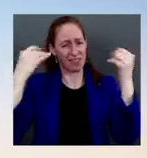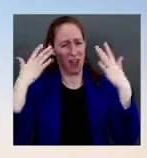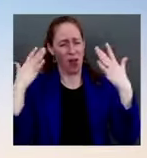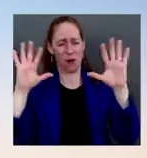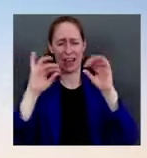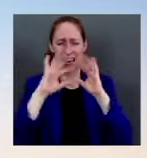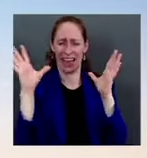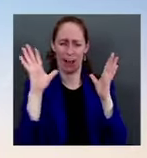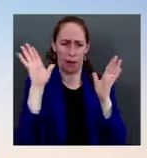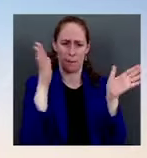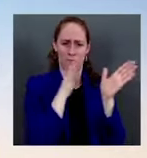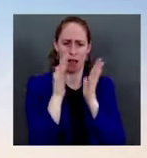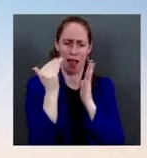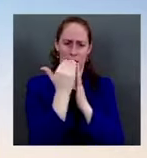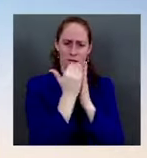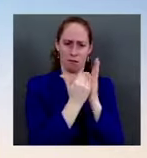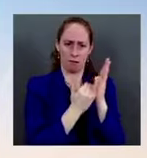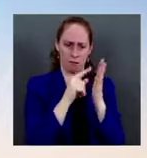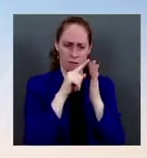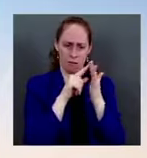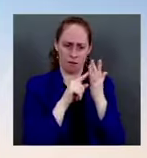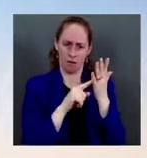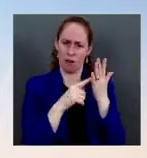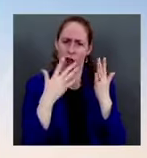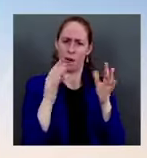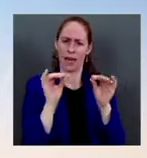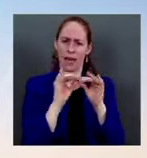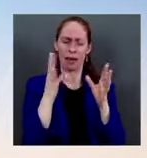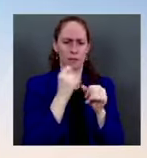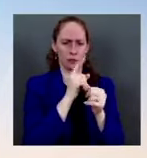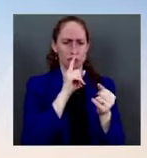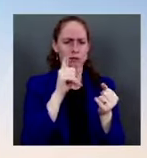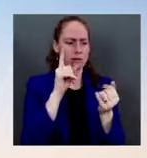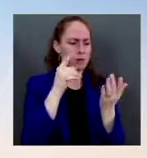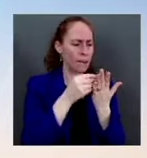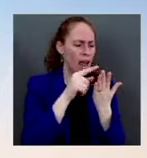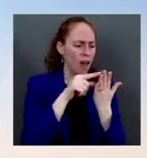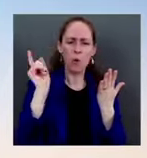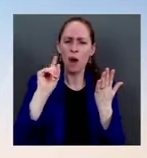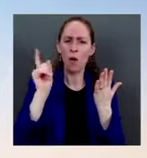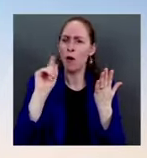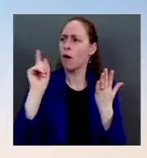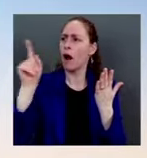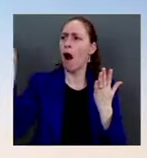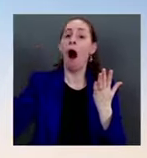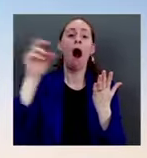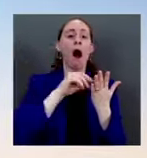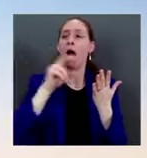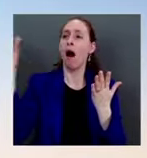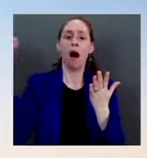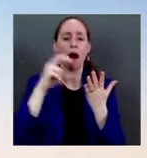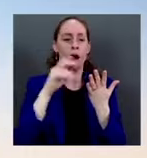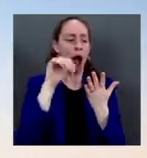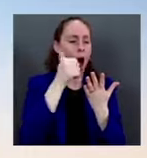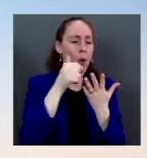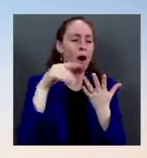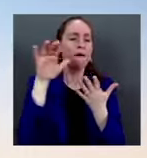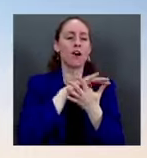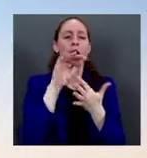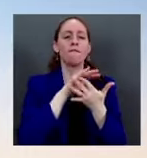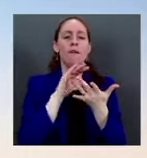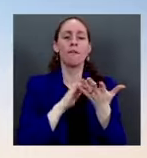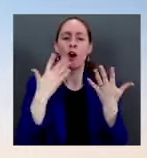He wants the package to be paid for. There are components of this where there would need to be decisions made over the course of time about extending them. The president has been clear about